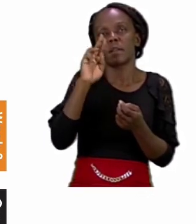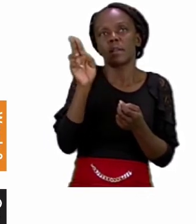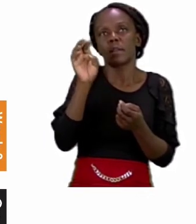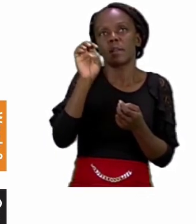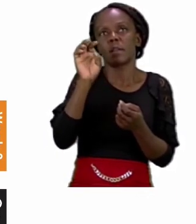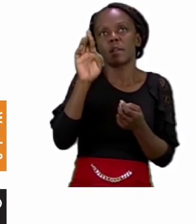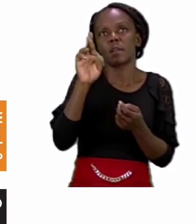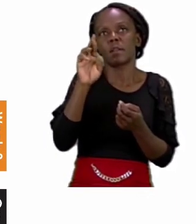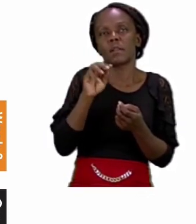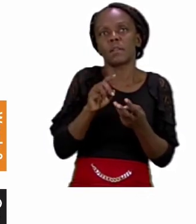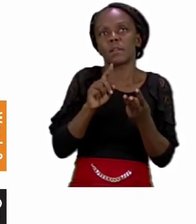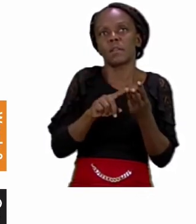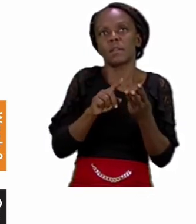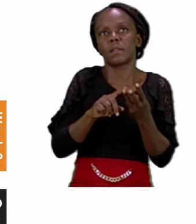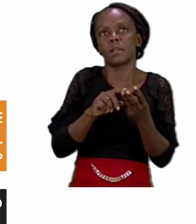brother,